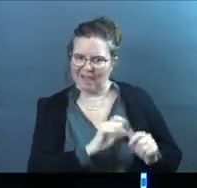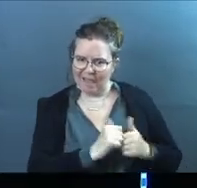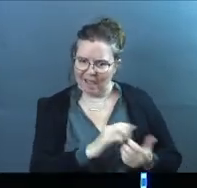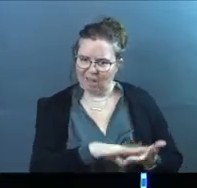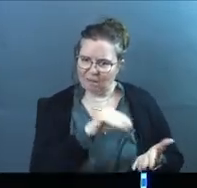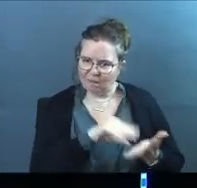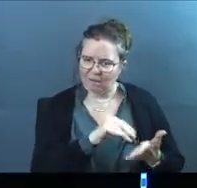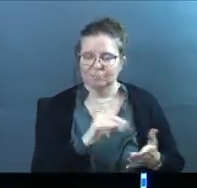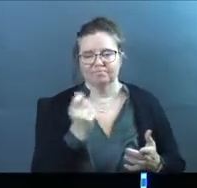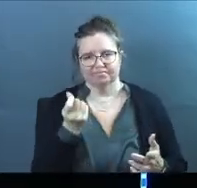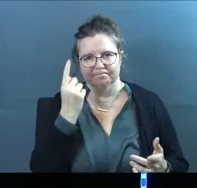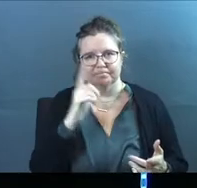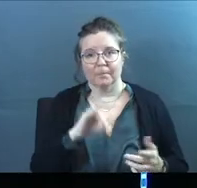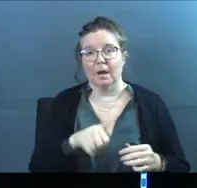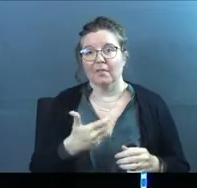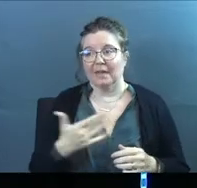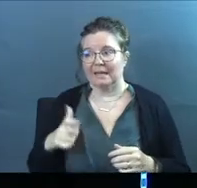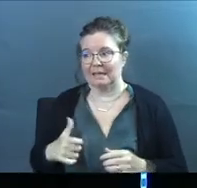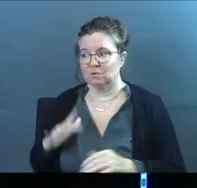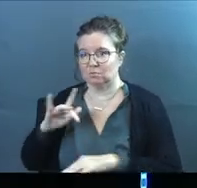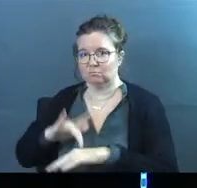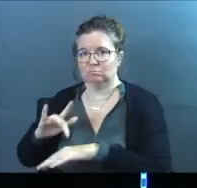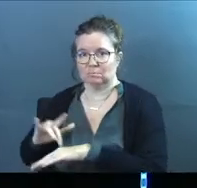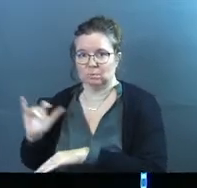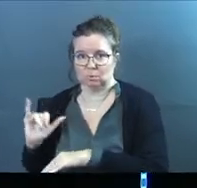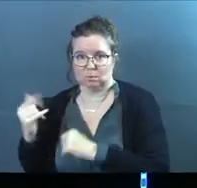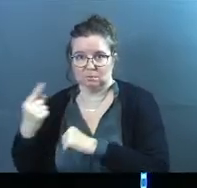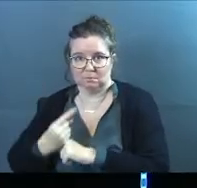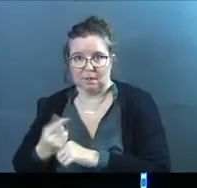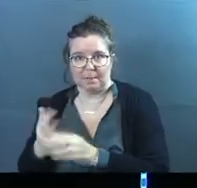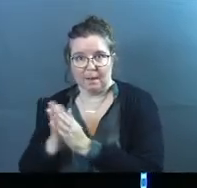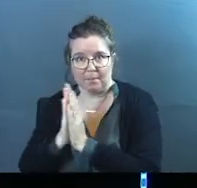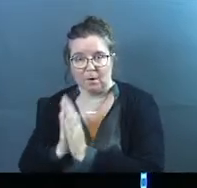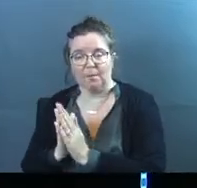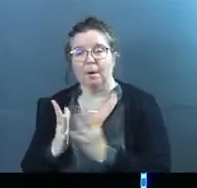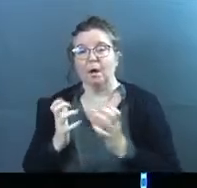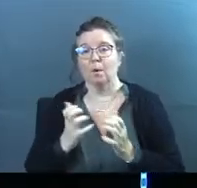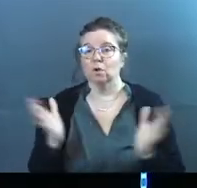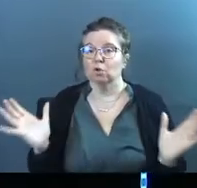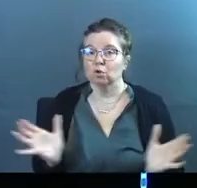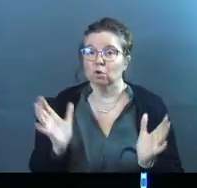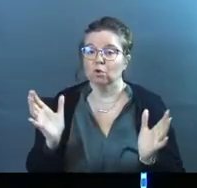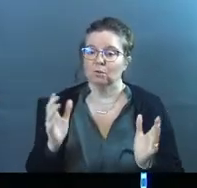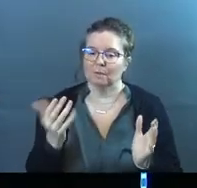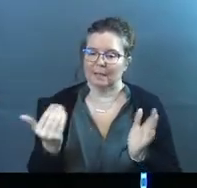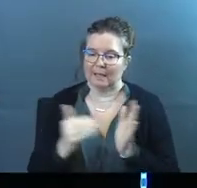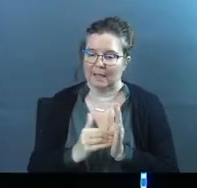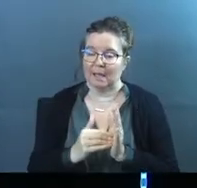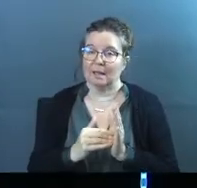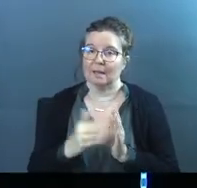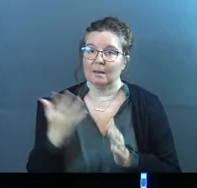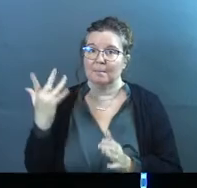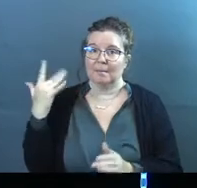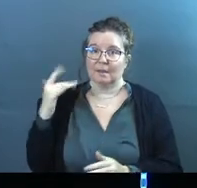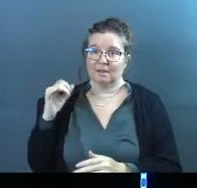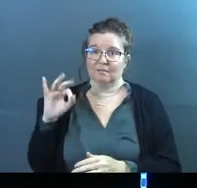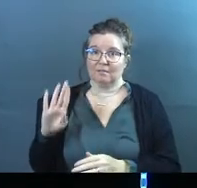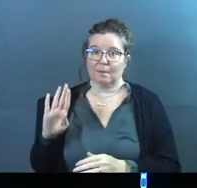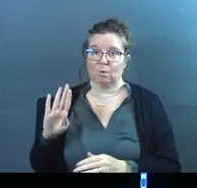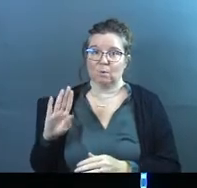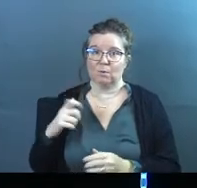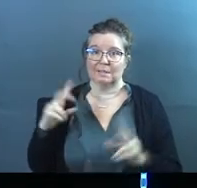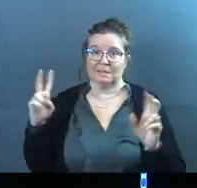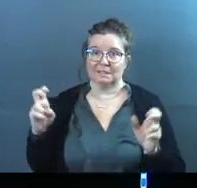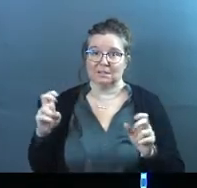and I hear you on that. But there's some other things that I feel God is calling us to jump into today about prayer. But I do want to encourage you. Again, back in February, we did a series